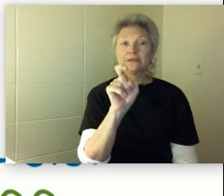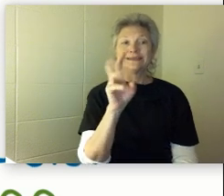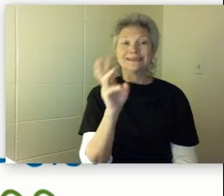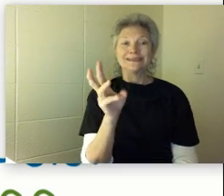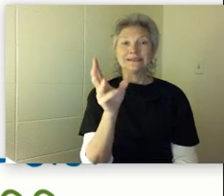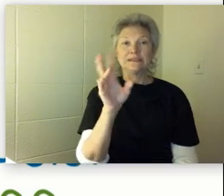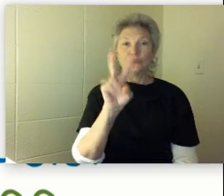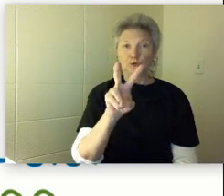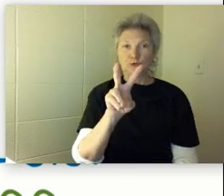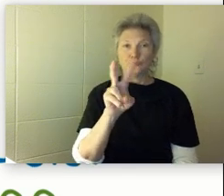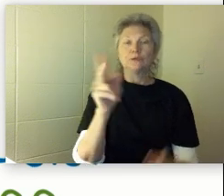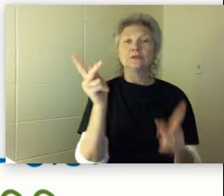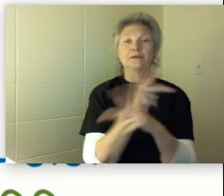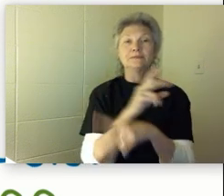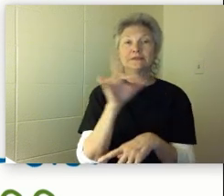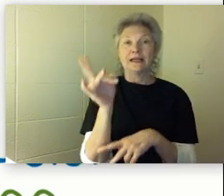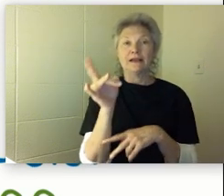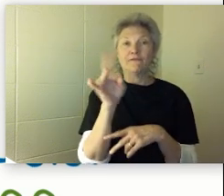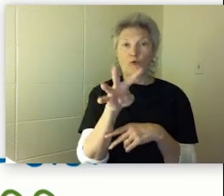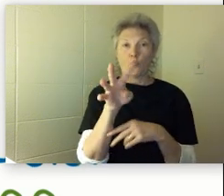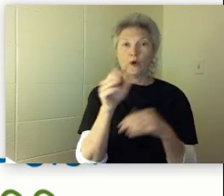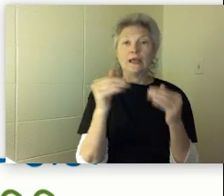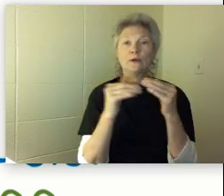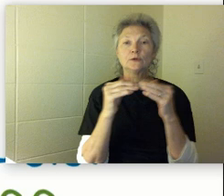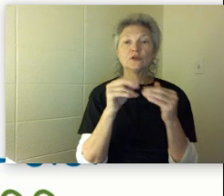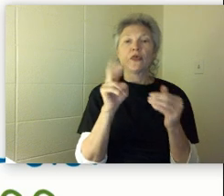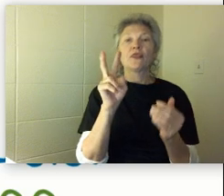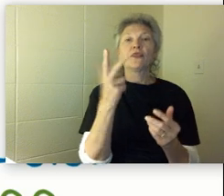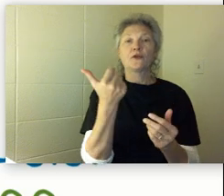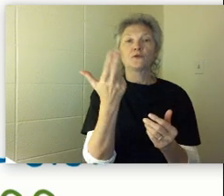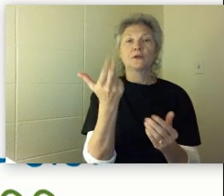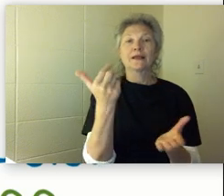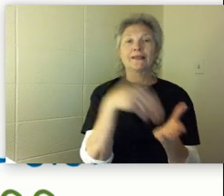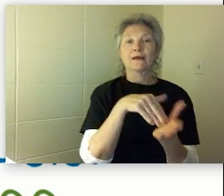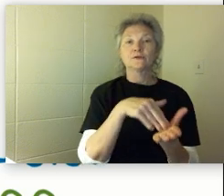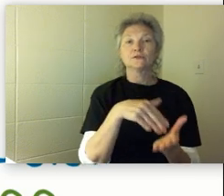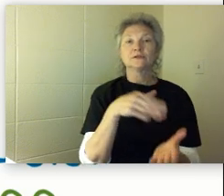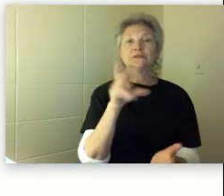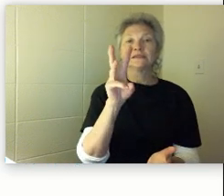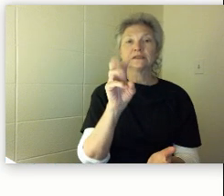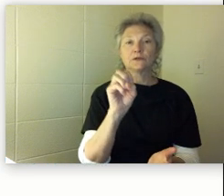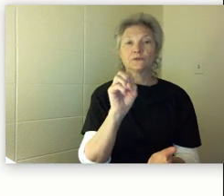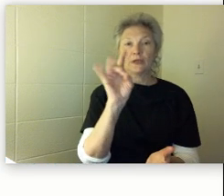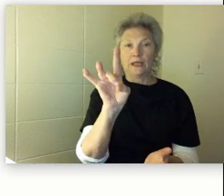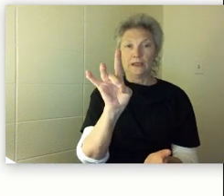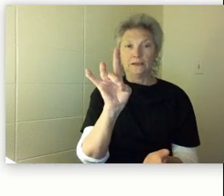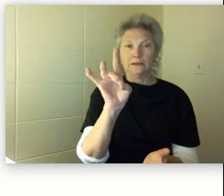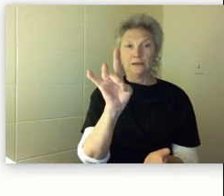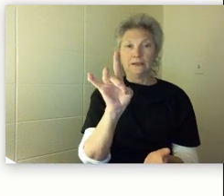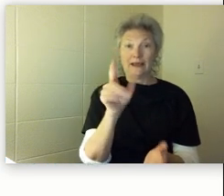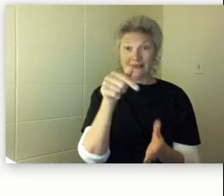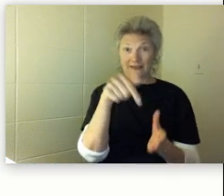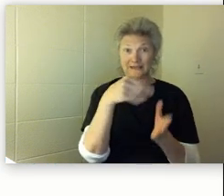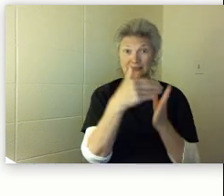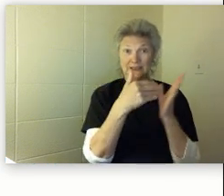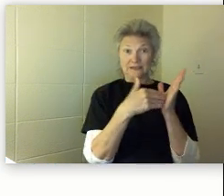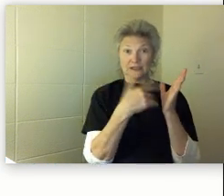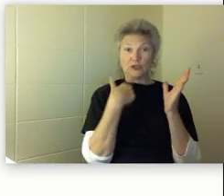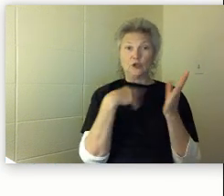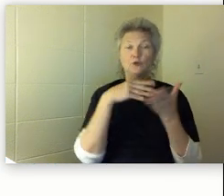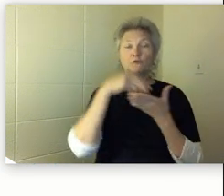162 times 84 is 13,608. In this lesson,